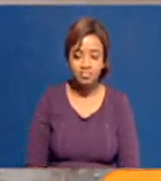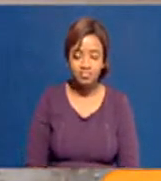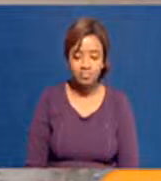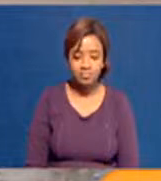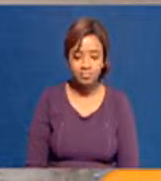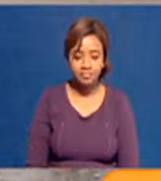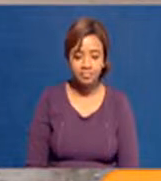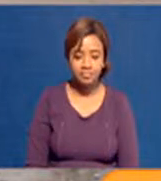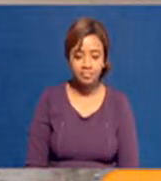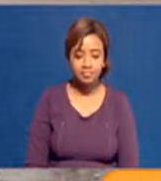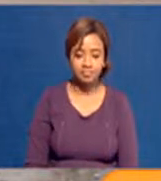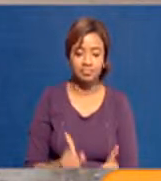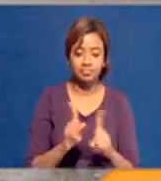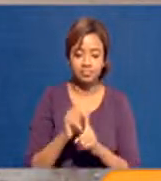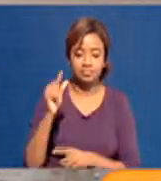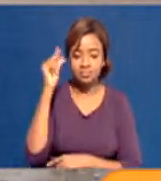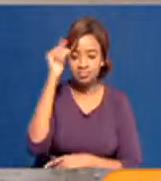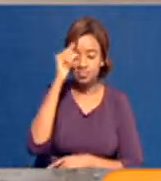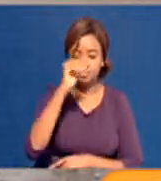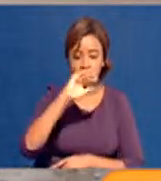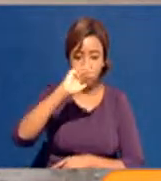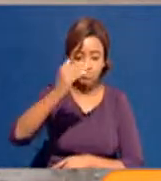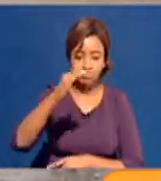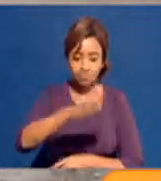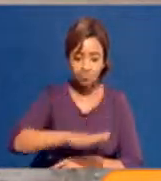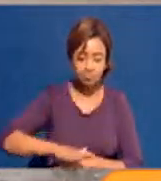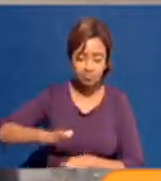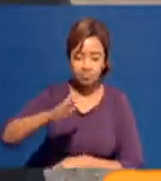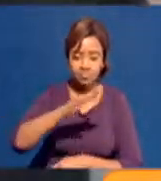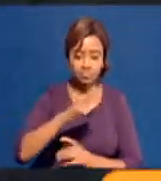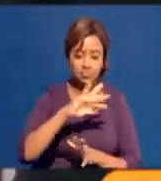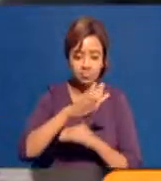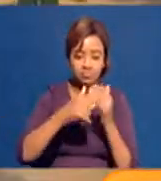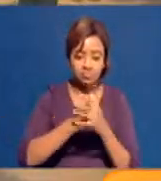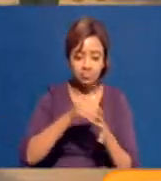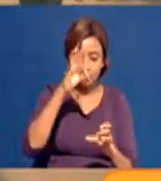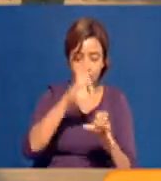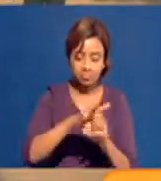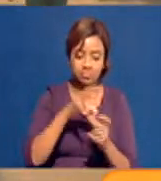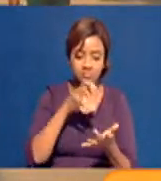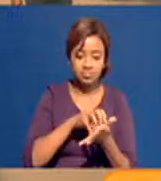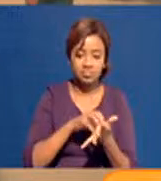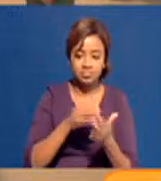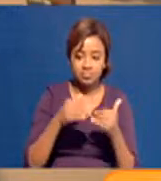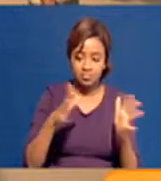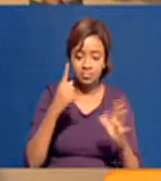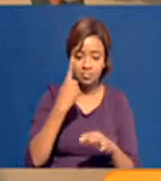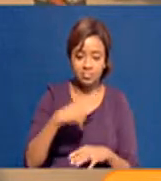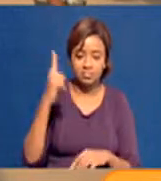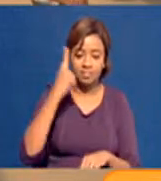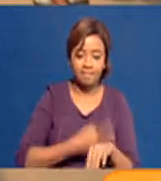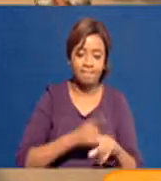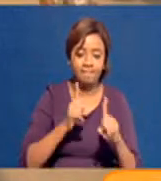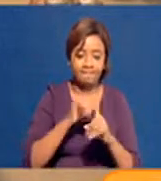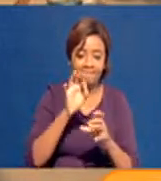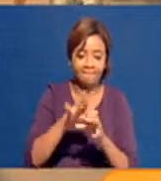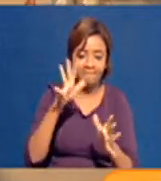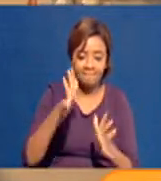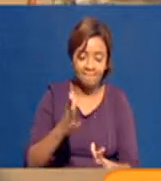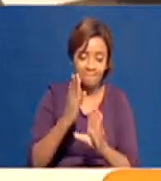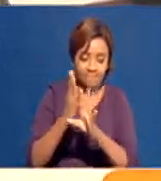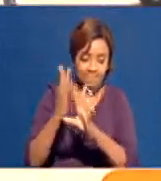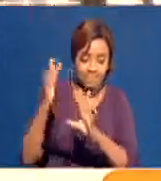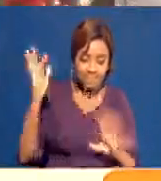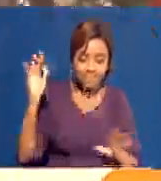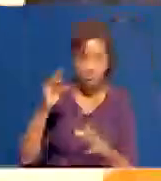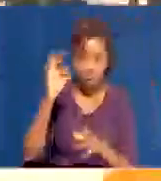In Garissa Township constituency, all polling stations opened on time with voters streaming in early to elect their